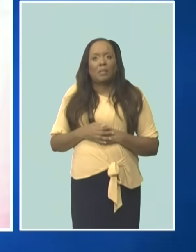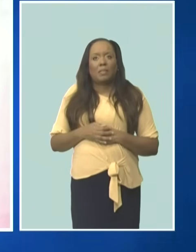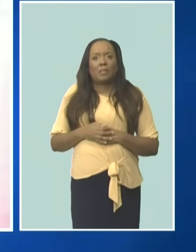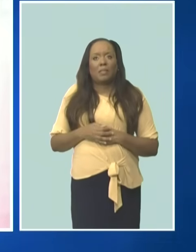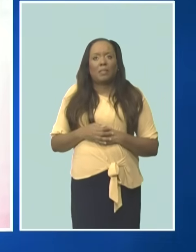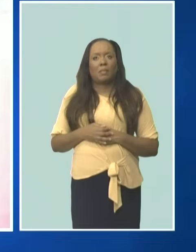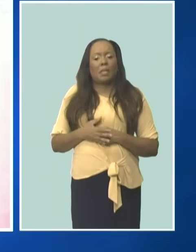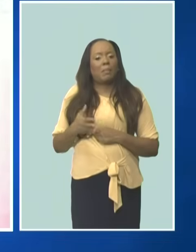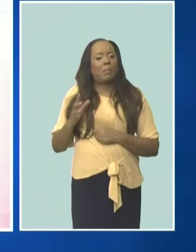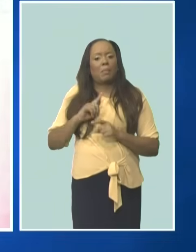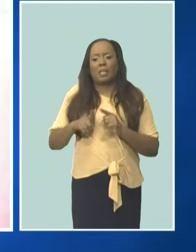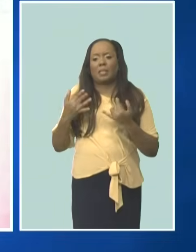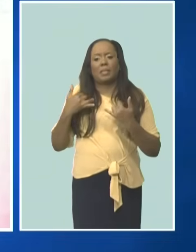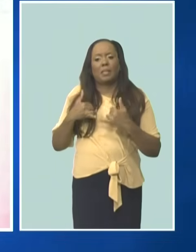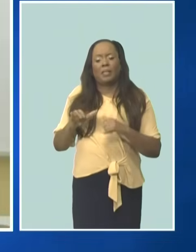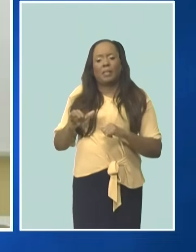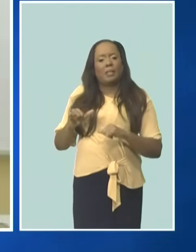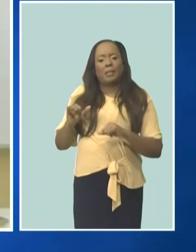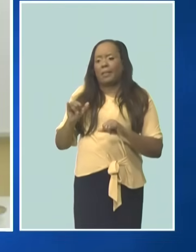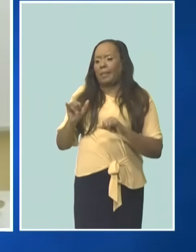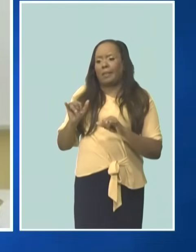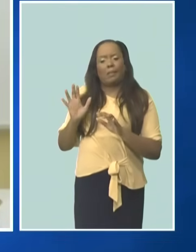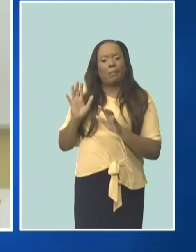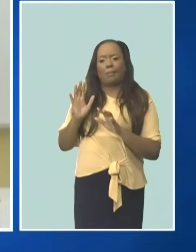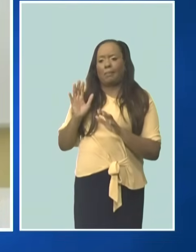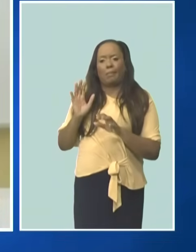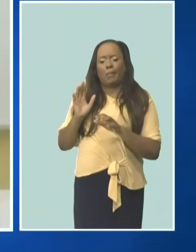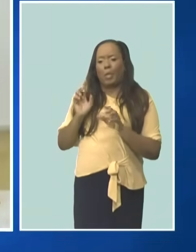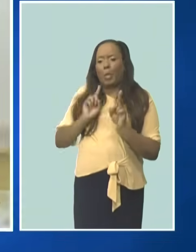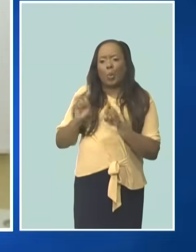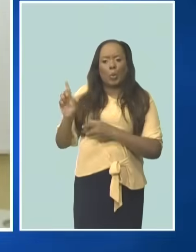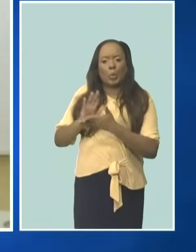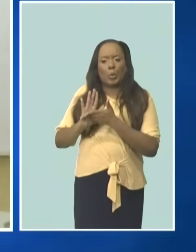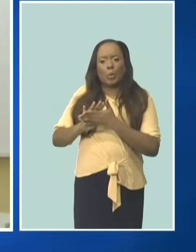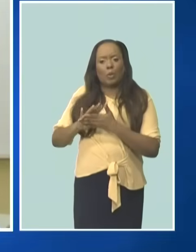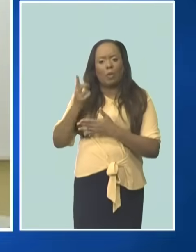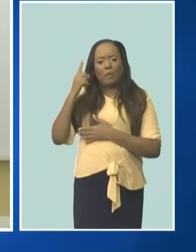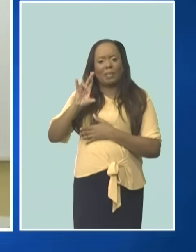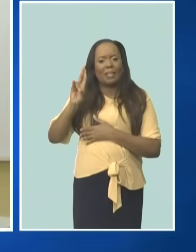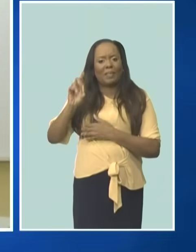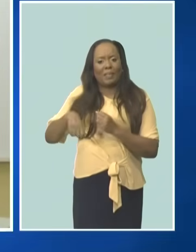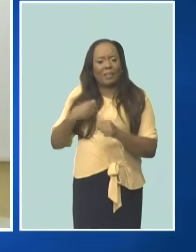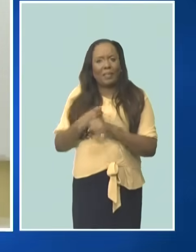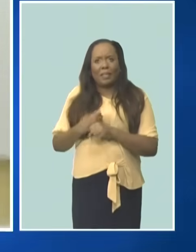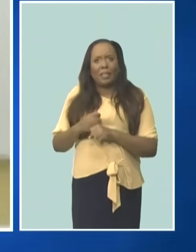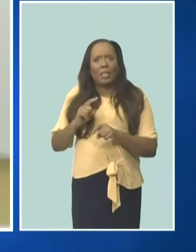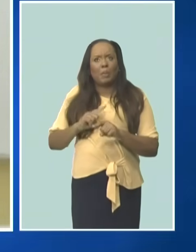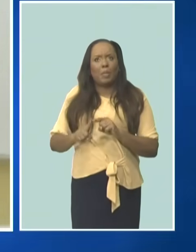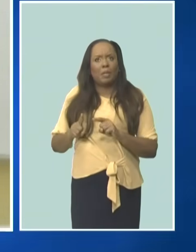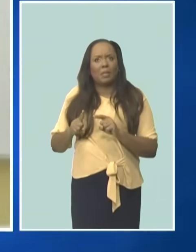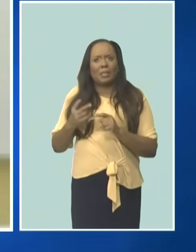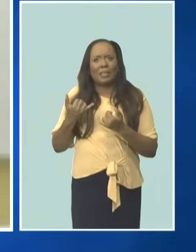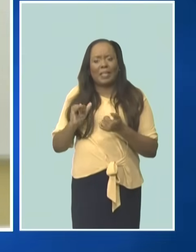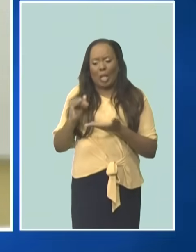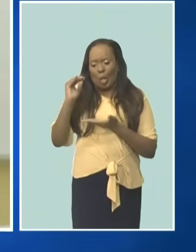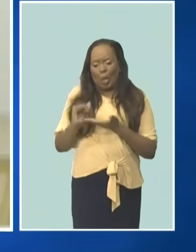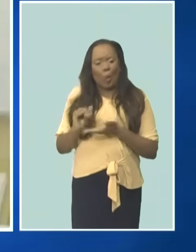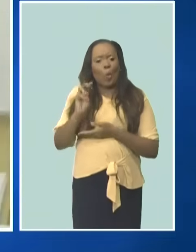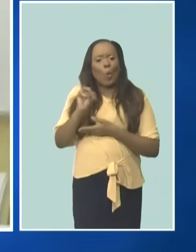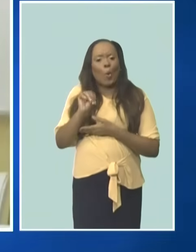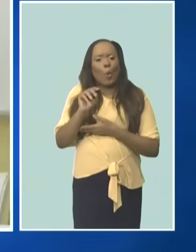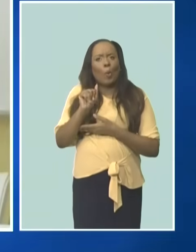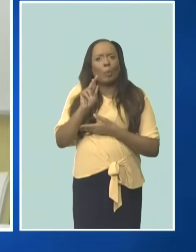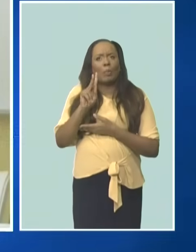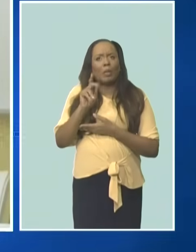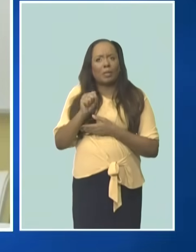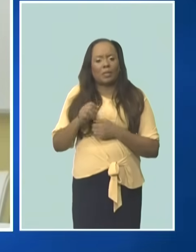7 years at primary school. The 5-week program ended on a high note, with boys affirming their success